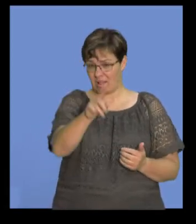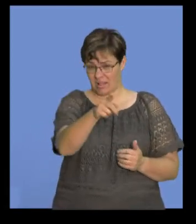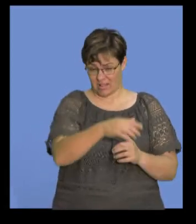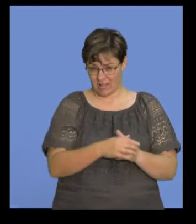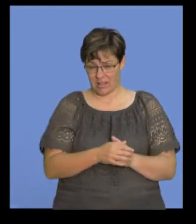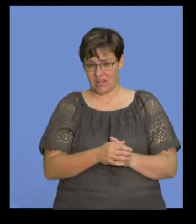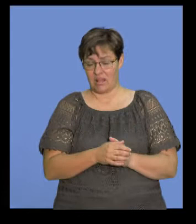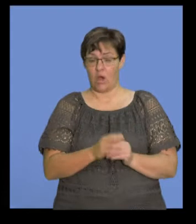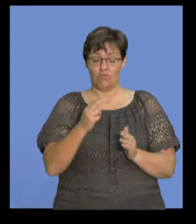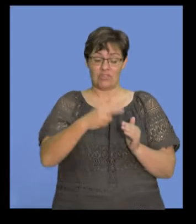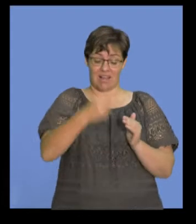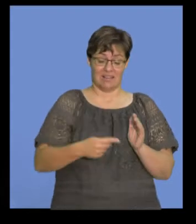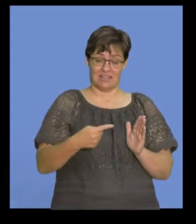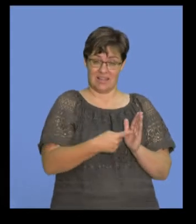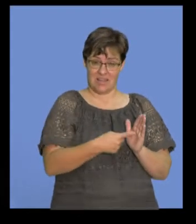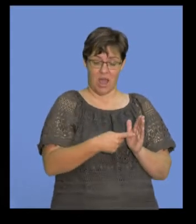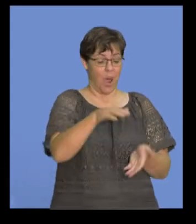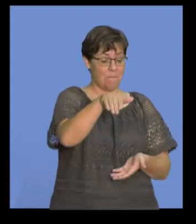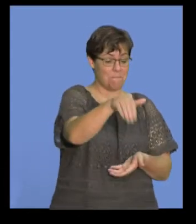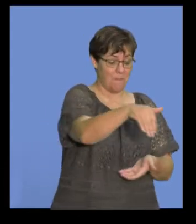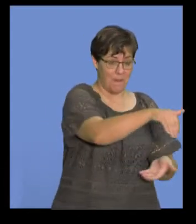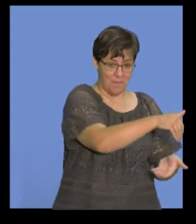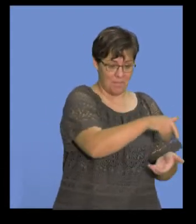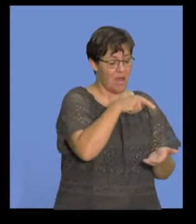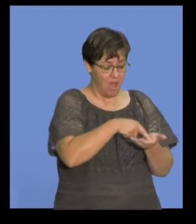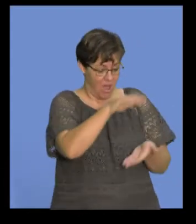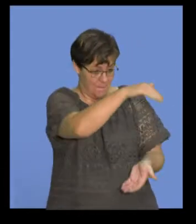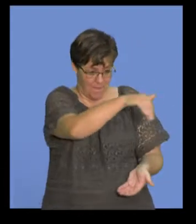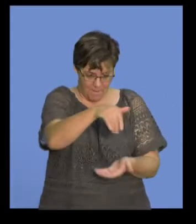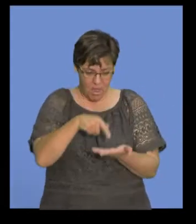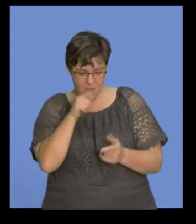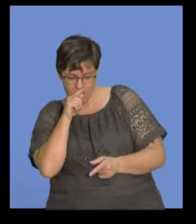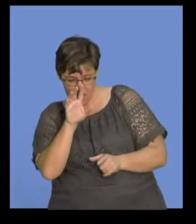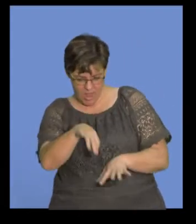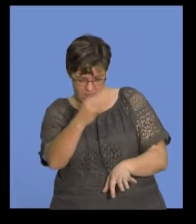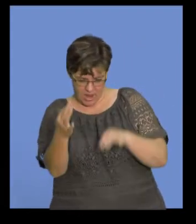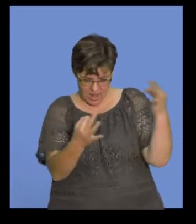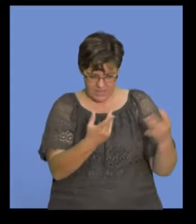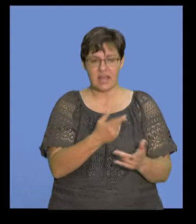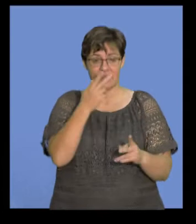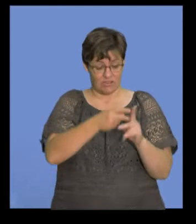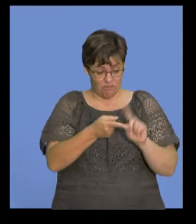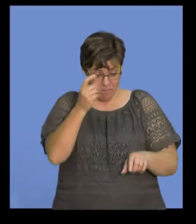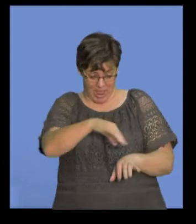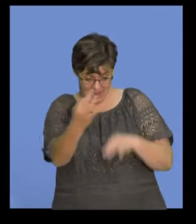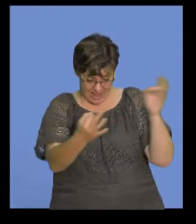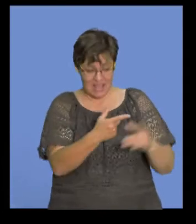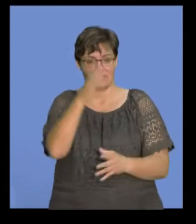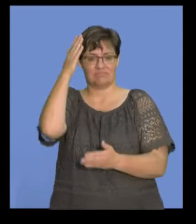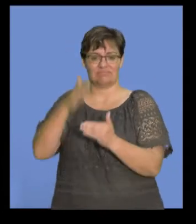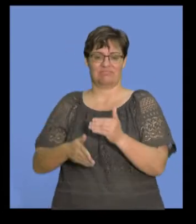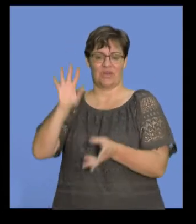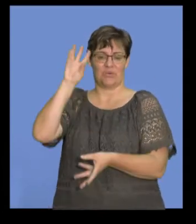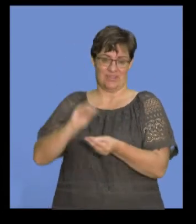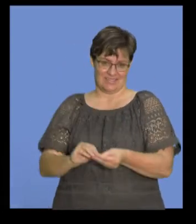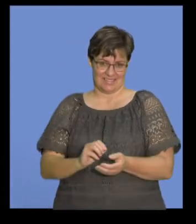some results that are able to be collected, that we analyze those results, and then we draw conclusion. So this is where we are at